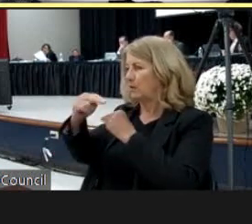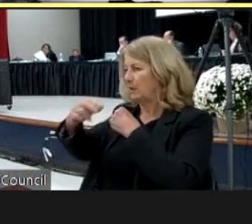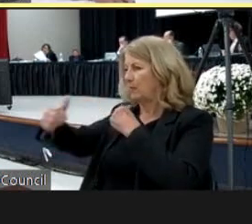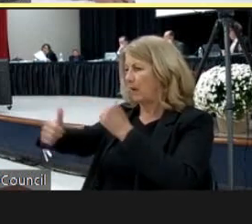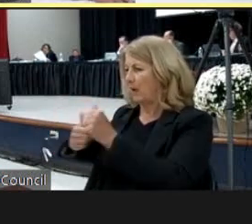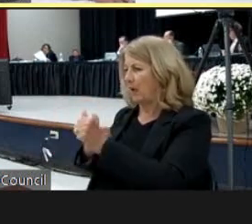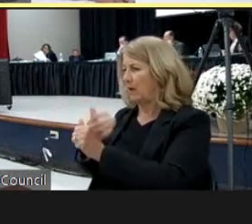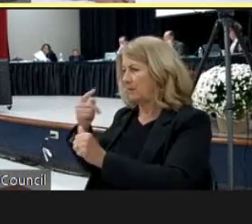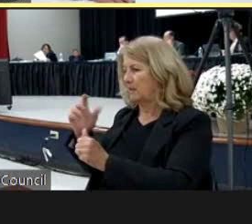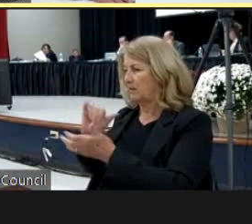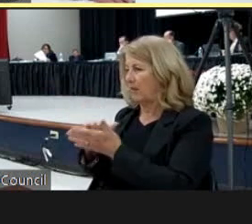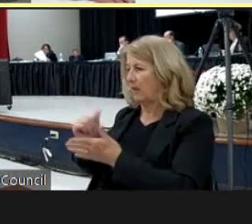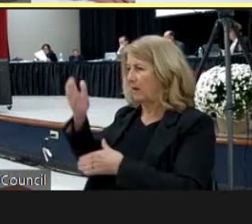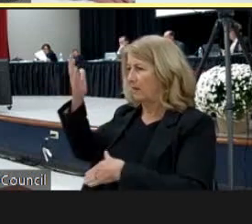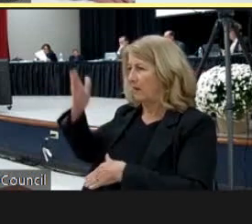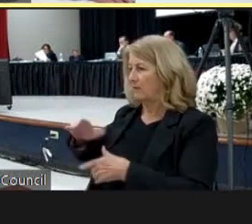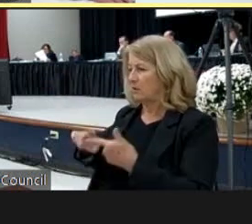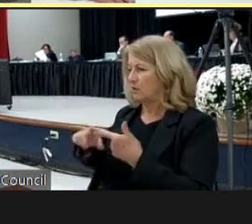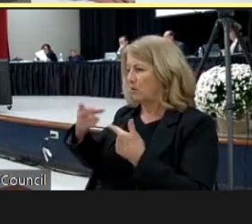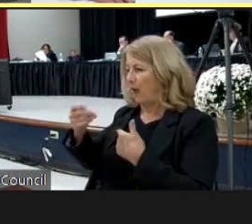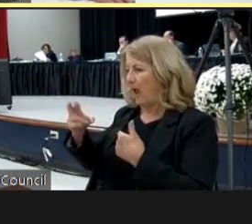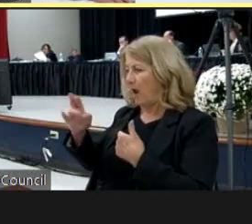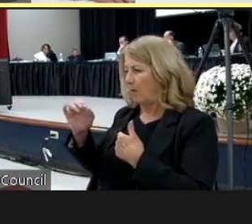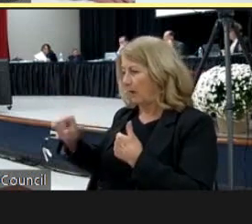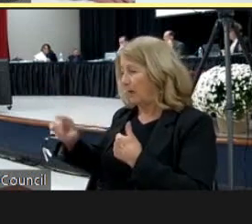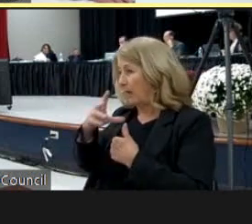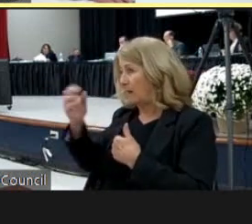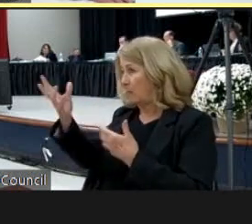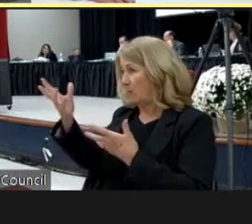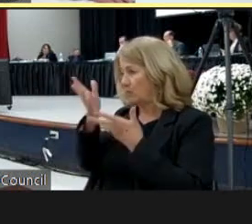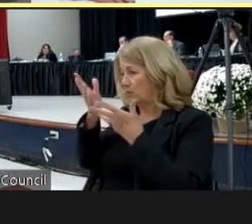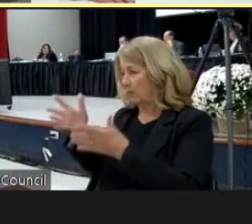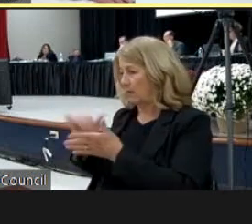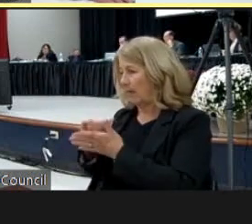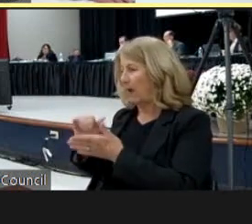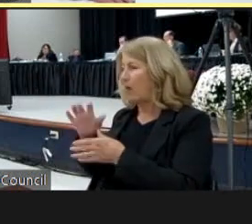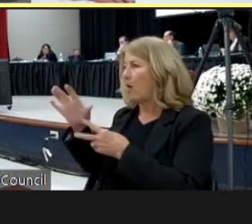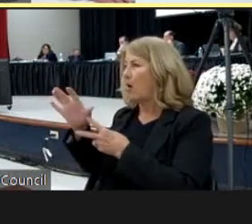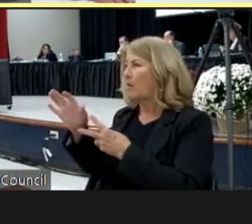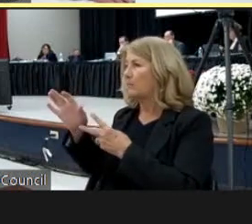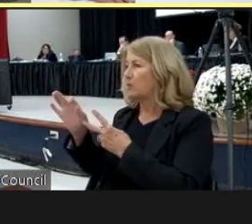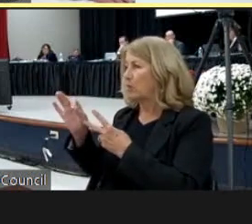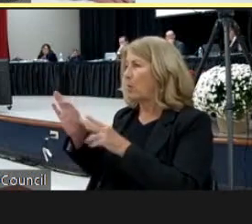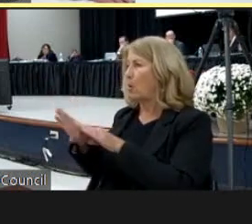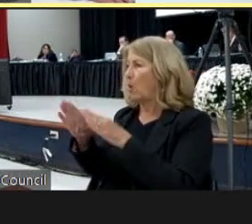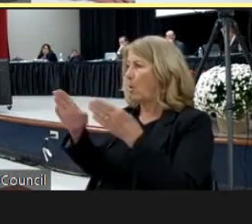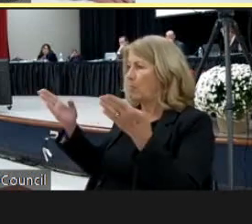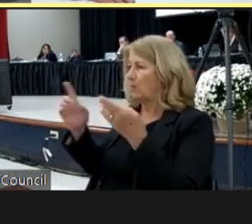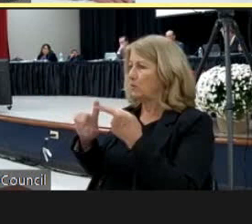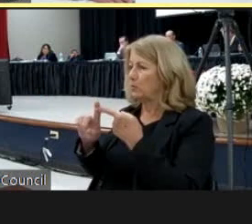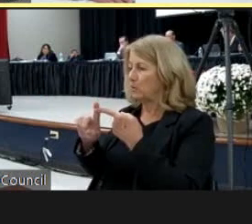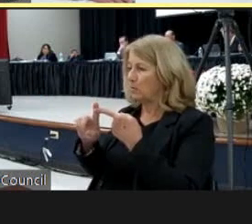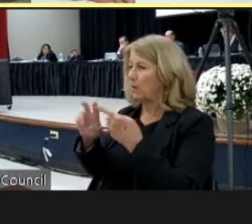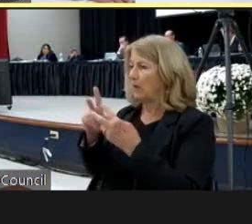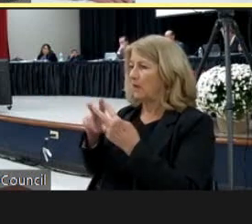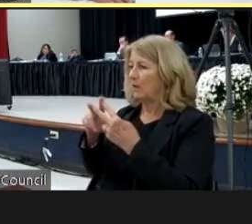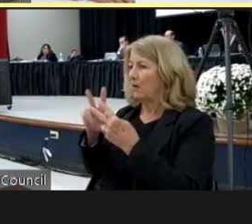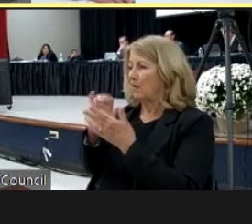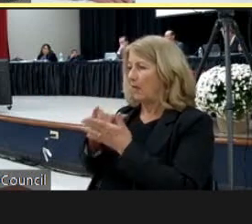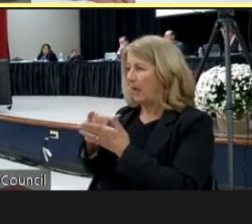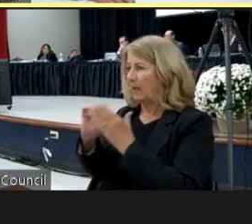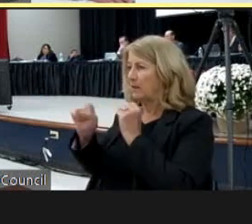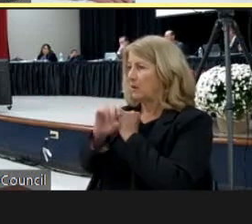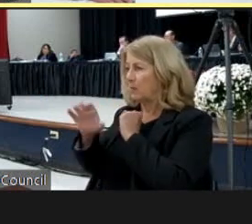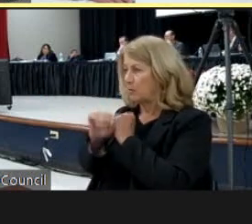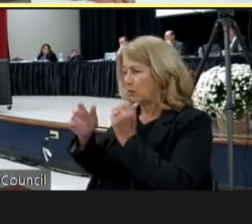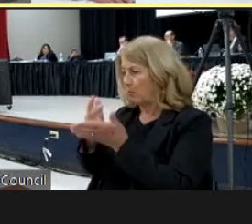out to here. He wants to leave that option open for either that to be commercial parking for the